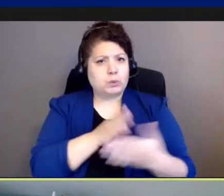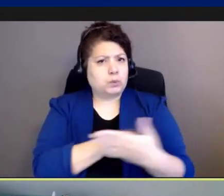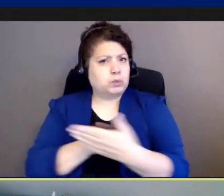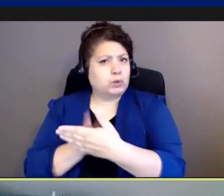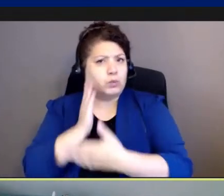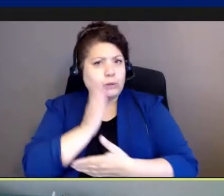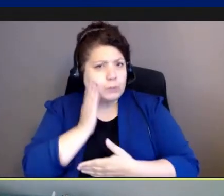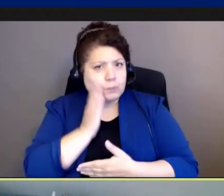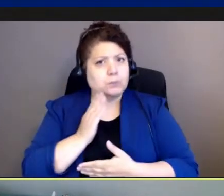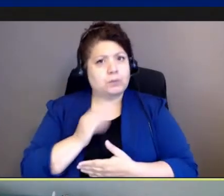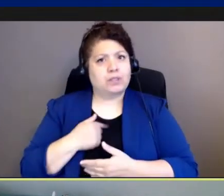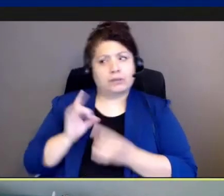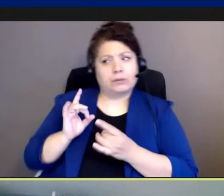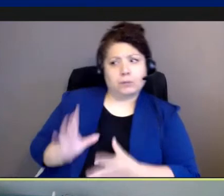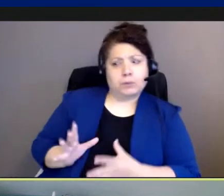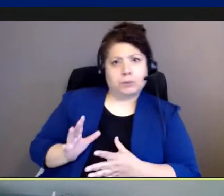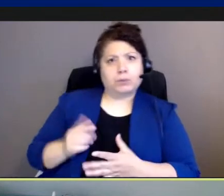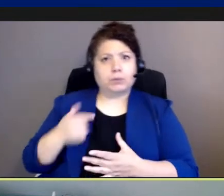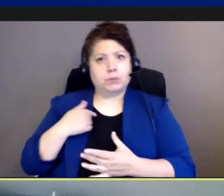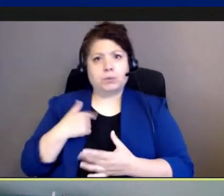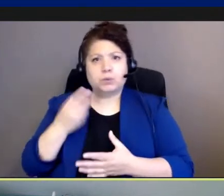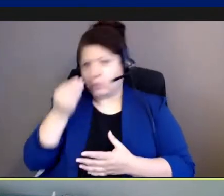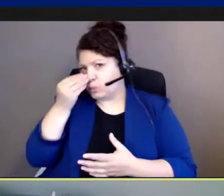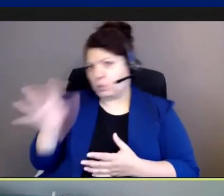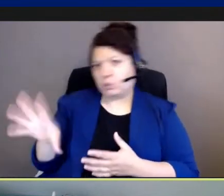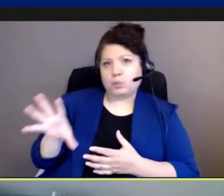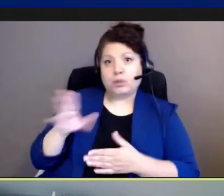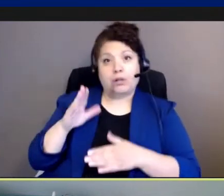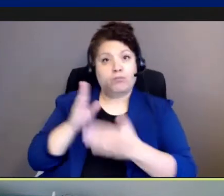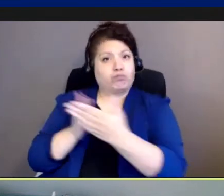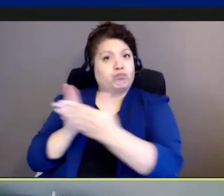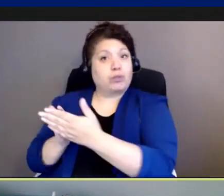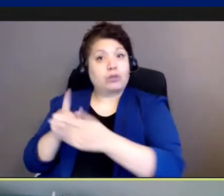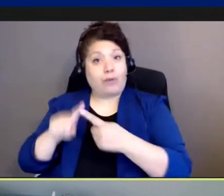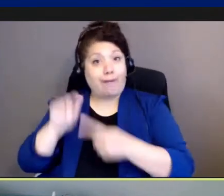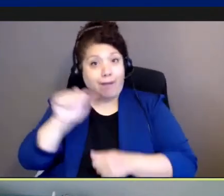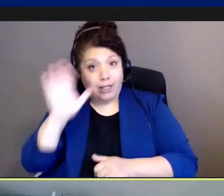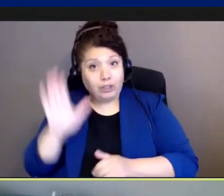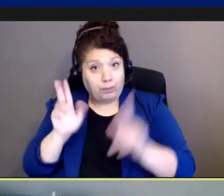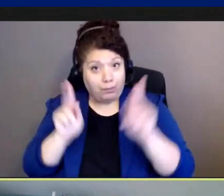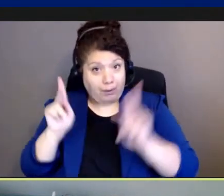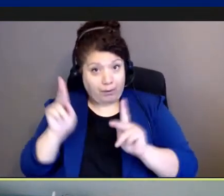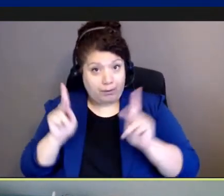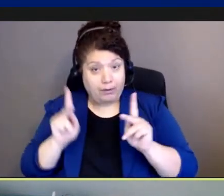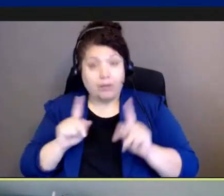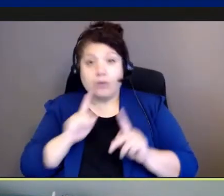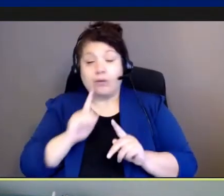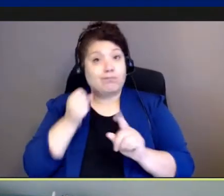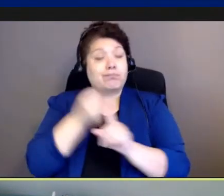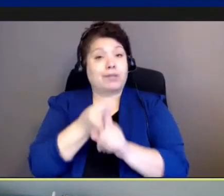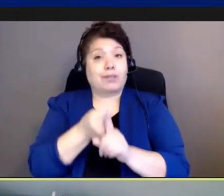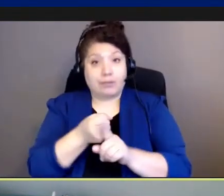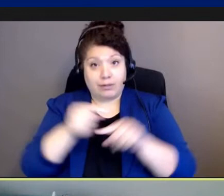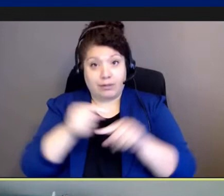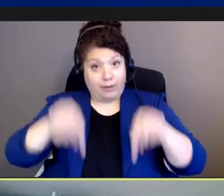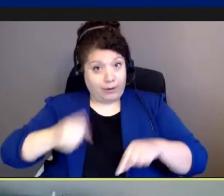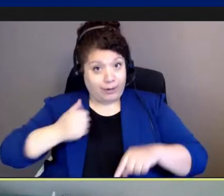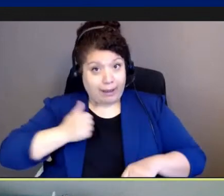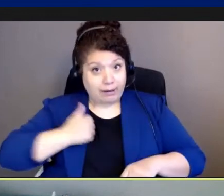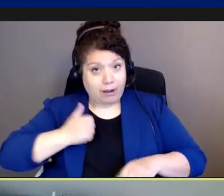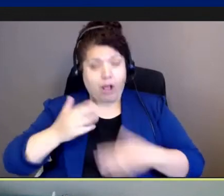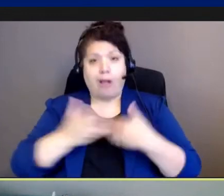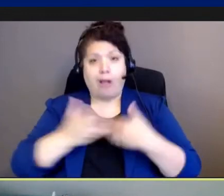discrimination, hate incidents, and crimes targeting our Asian communities globally and here in Canada. As a